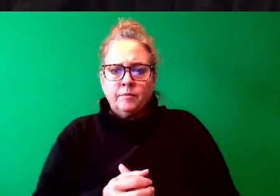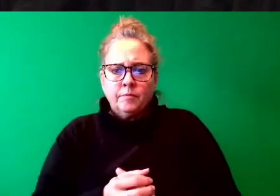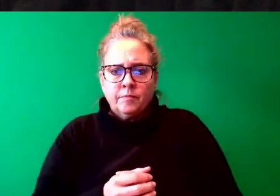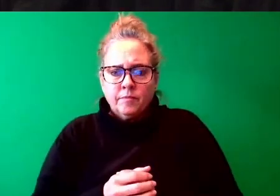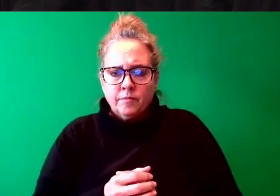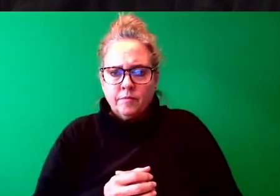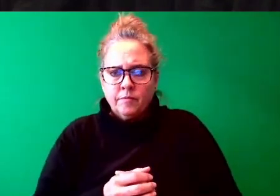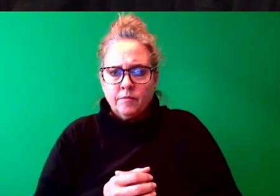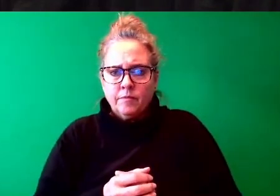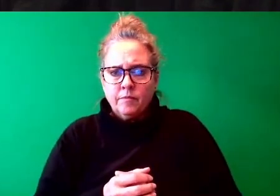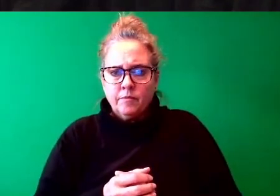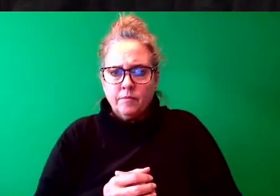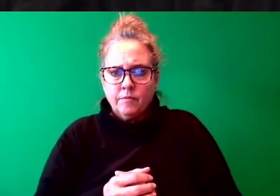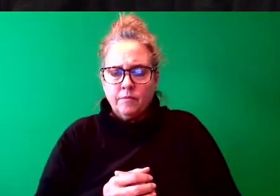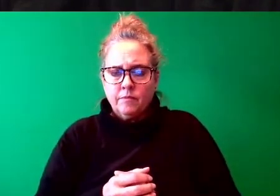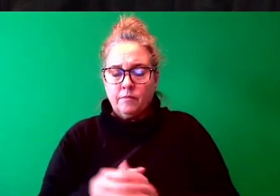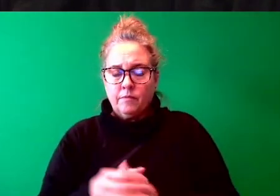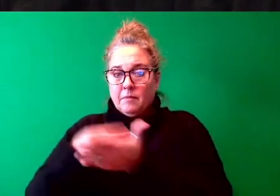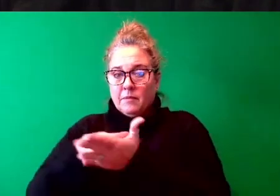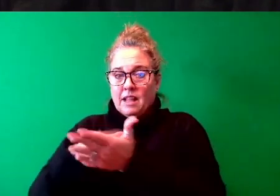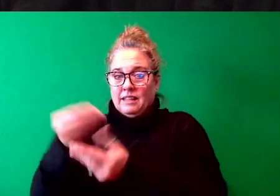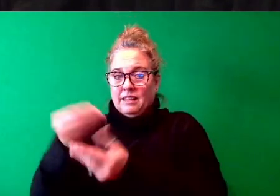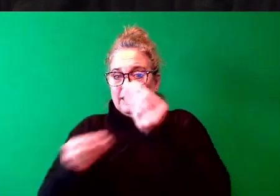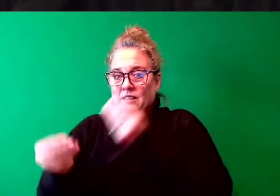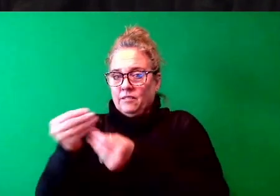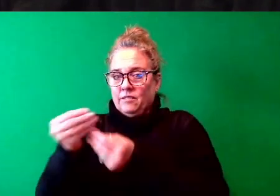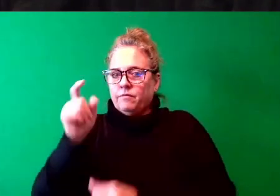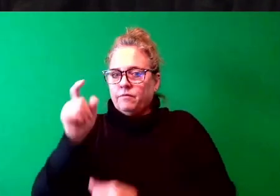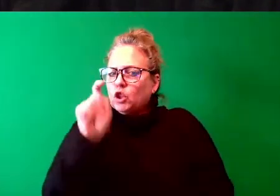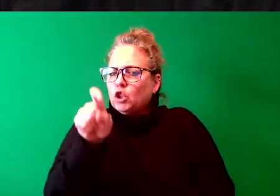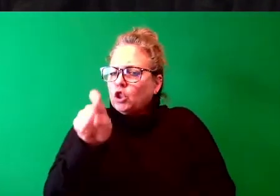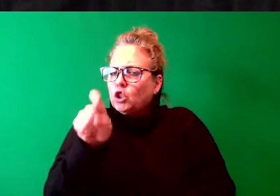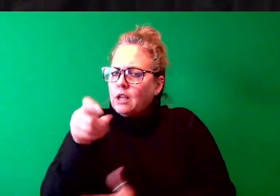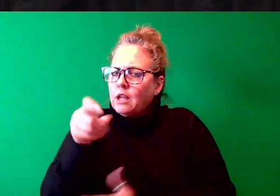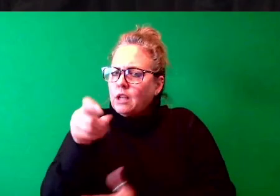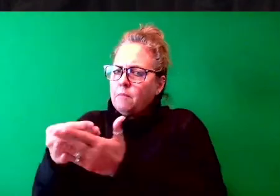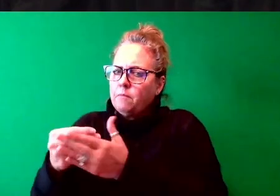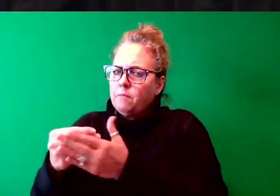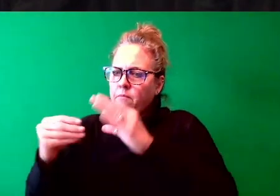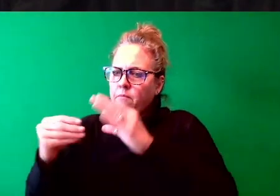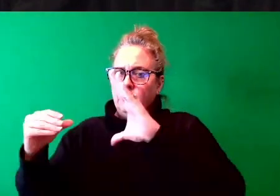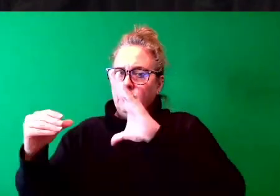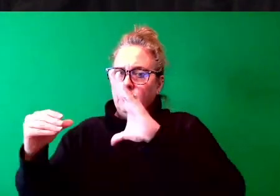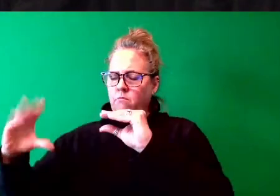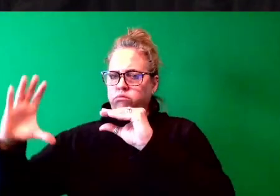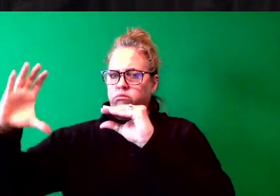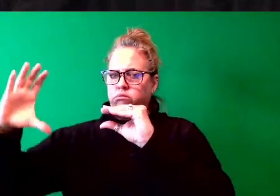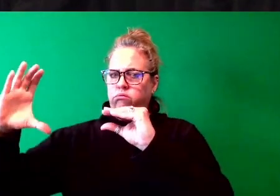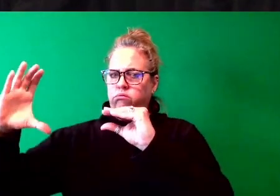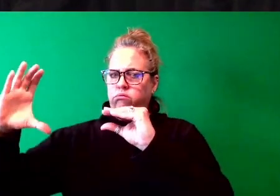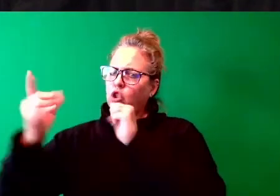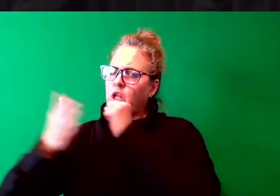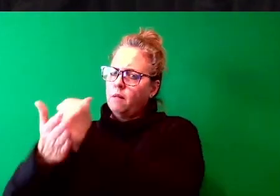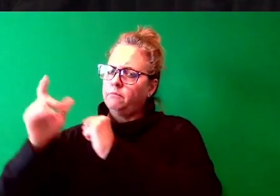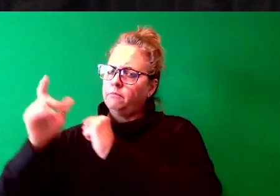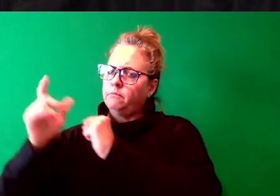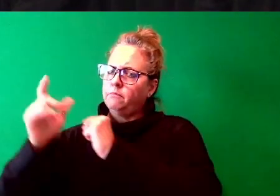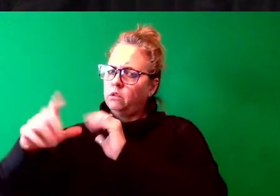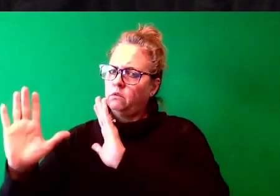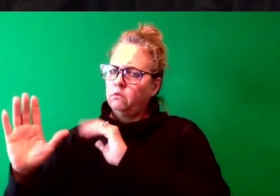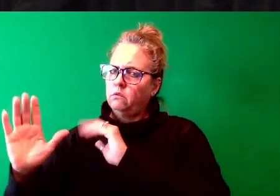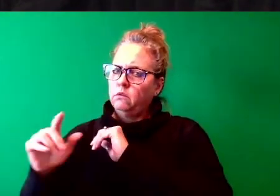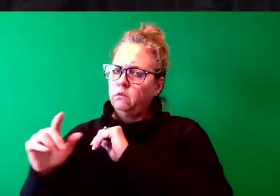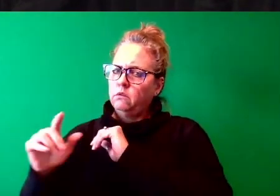well. And I would just note that 2020, 2021 have not been really normal years related